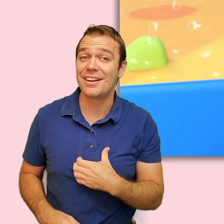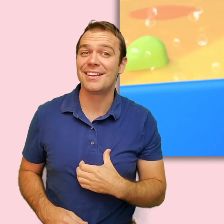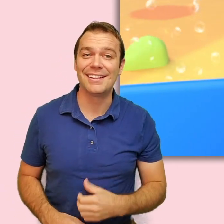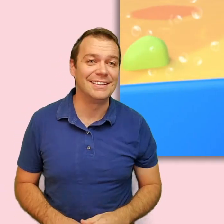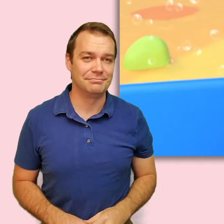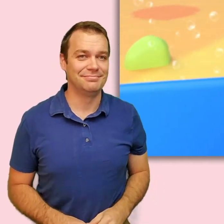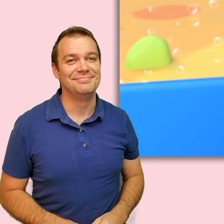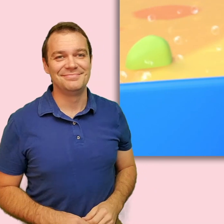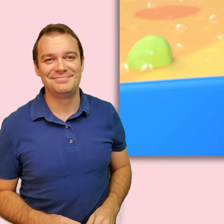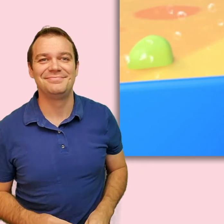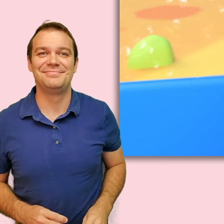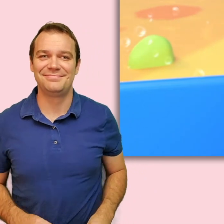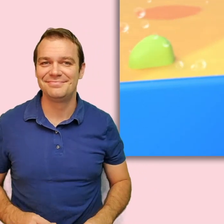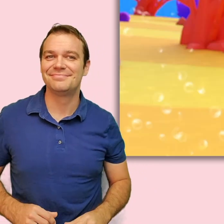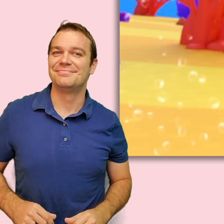sharks.